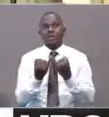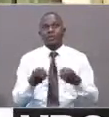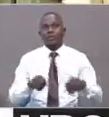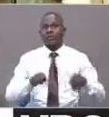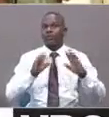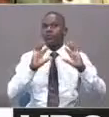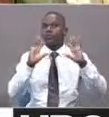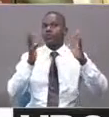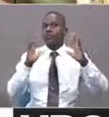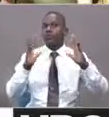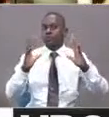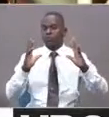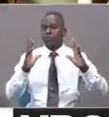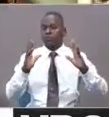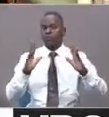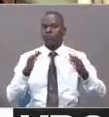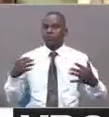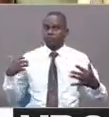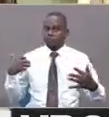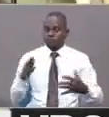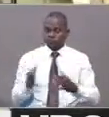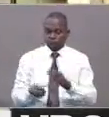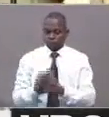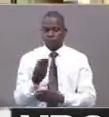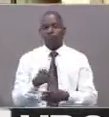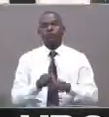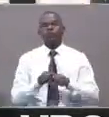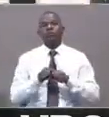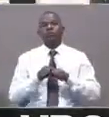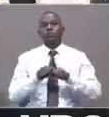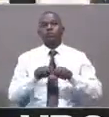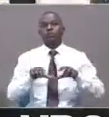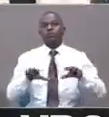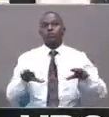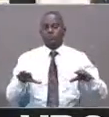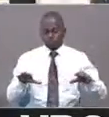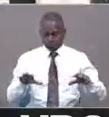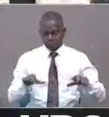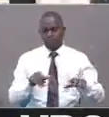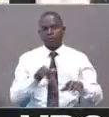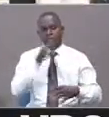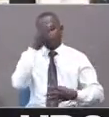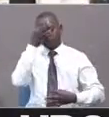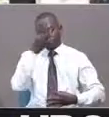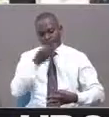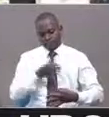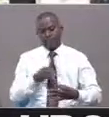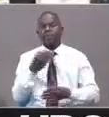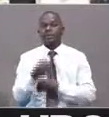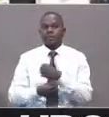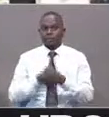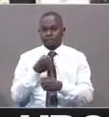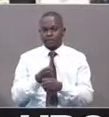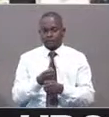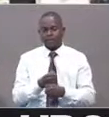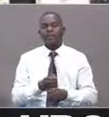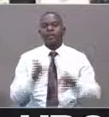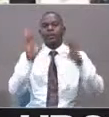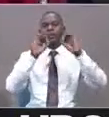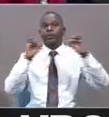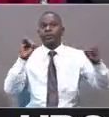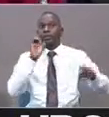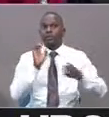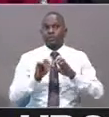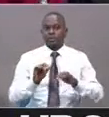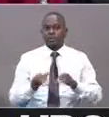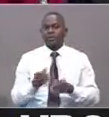celebrations. Since the outbreak of COVID-19, the interfaith annual event has been held at State House to